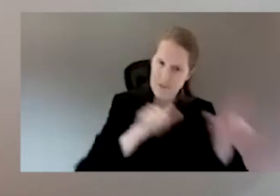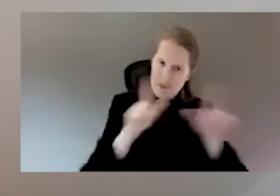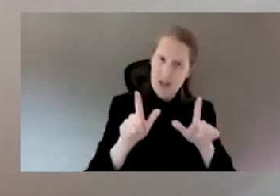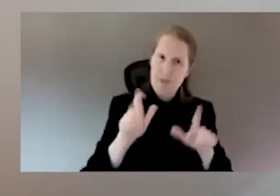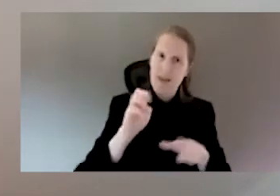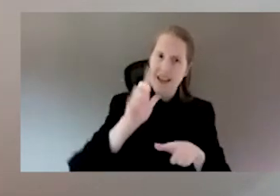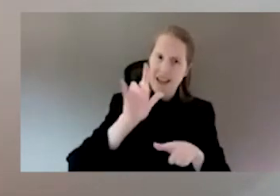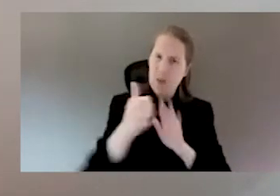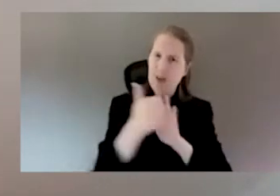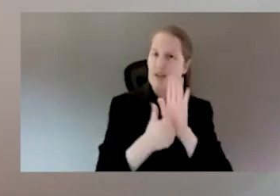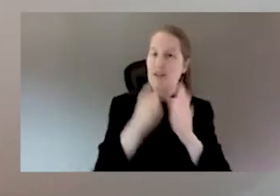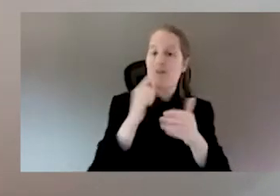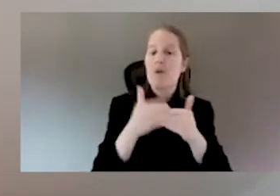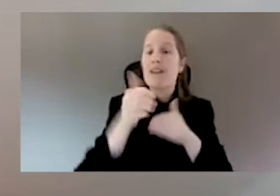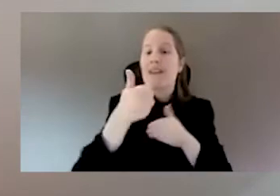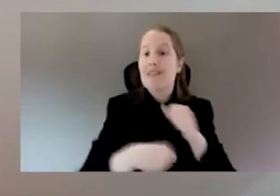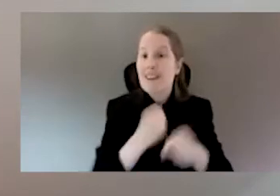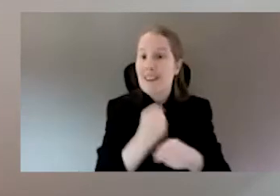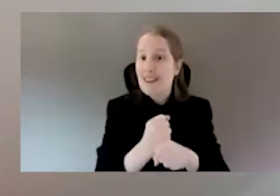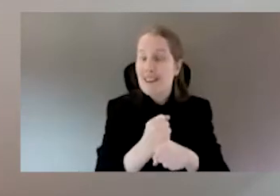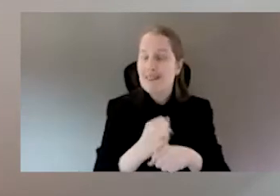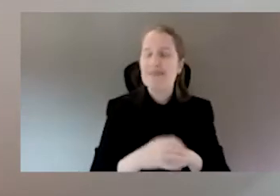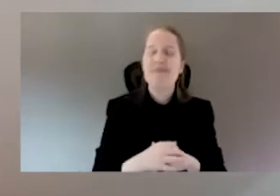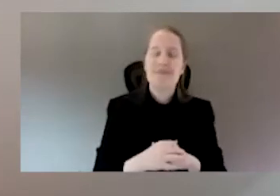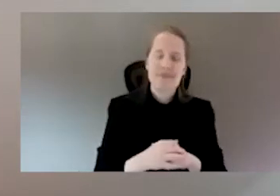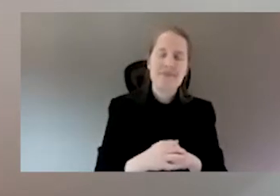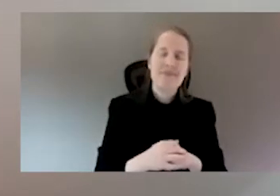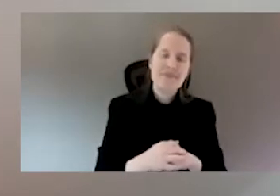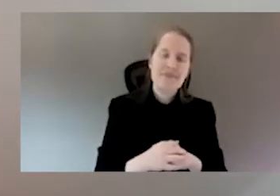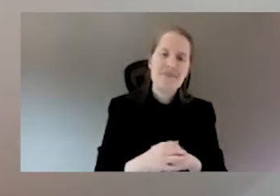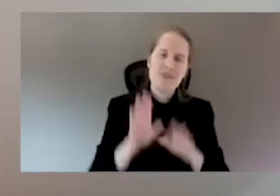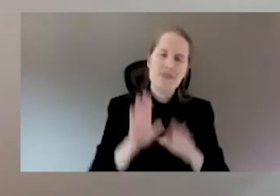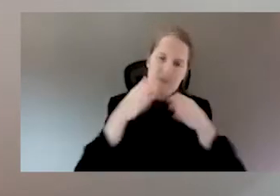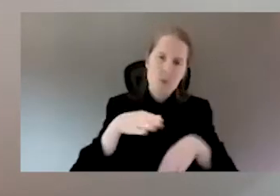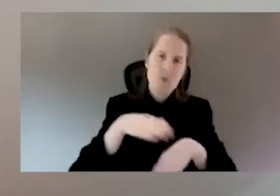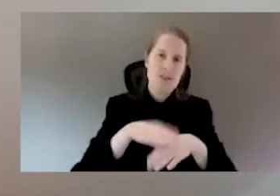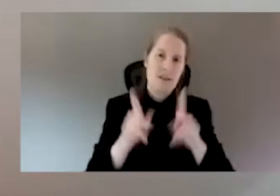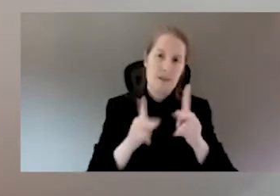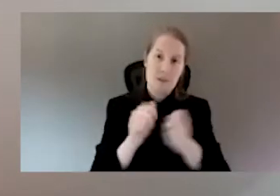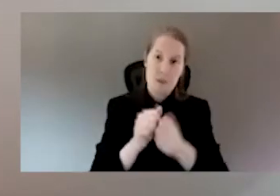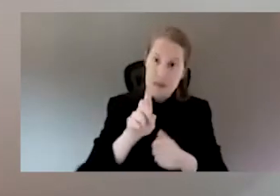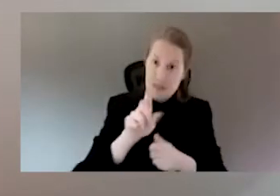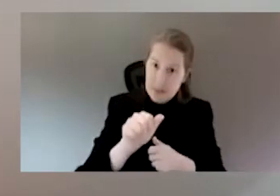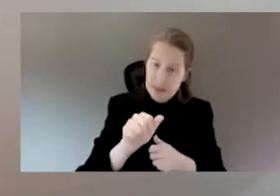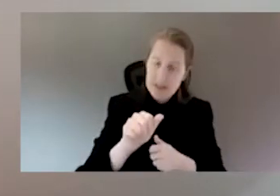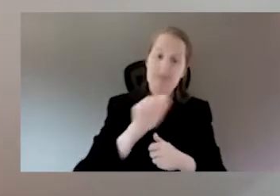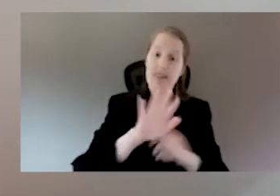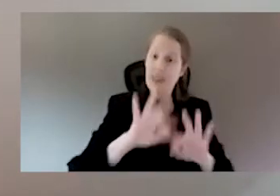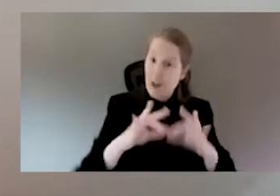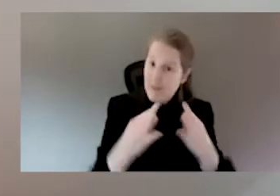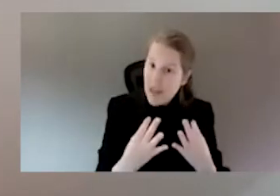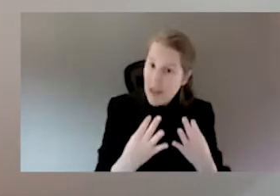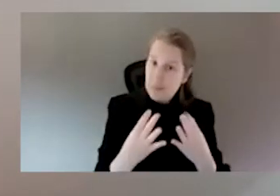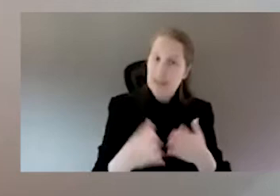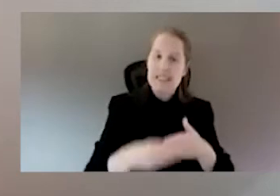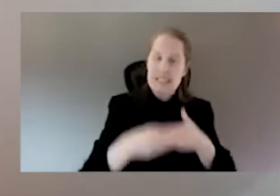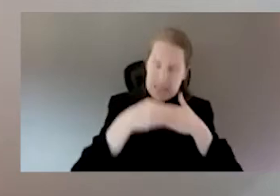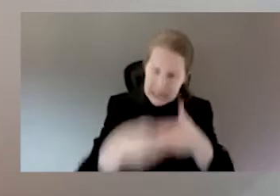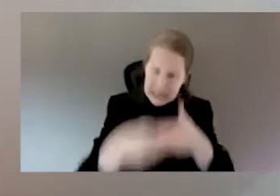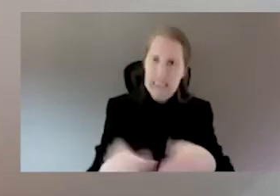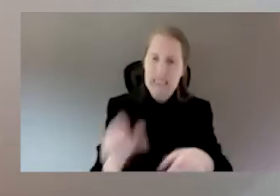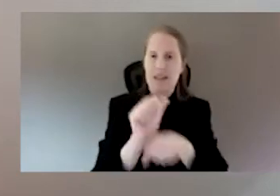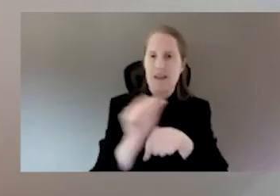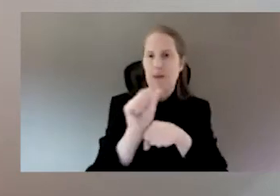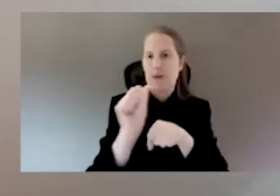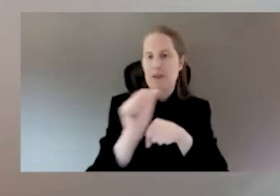next decade. Again, focusing on people with disabilities and their families leading the charge. We